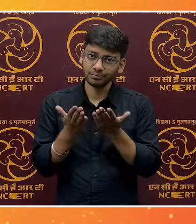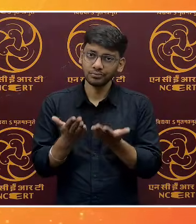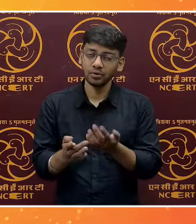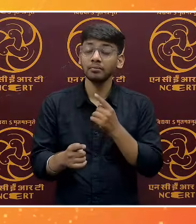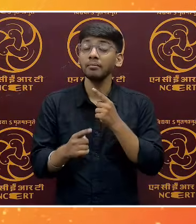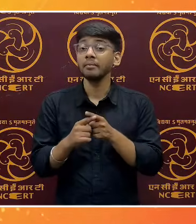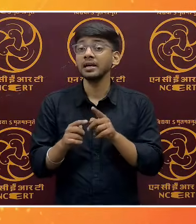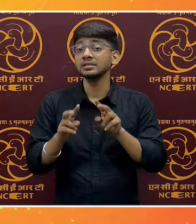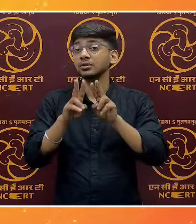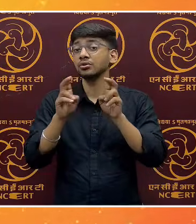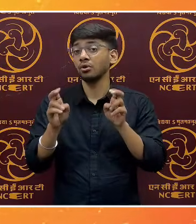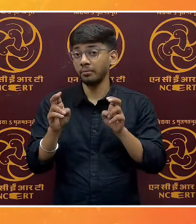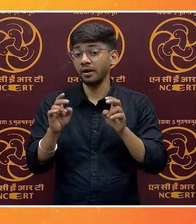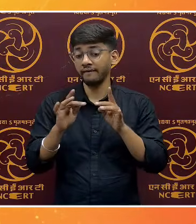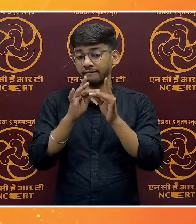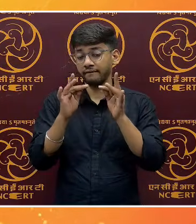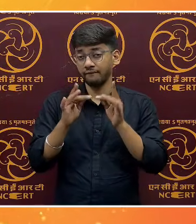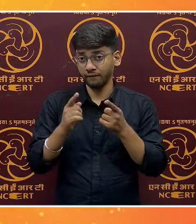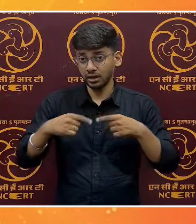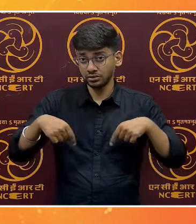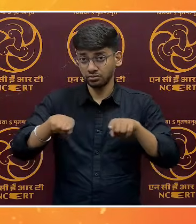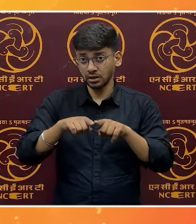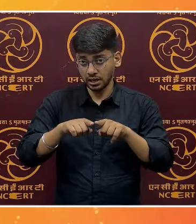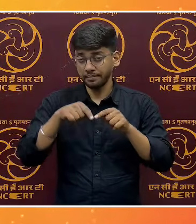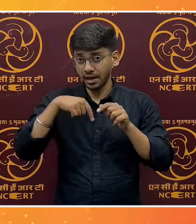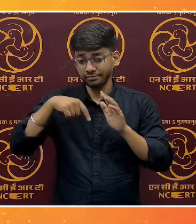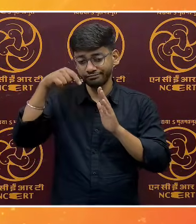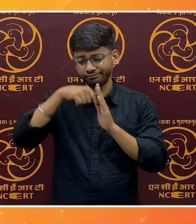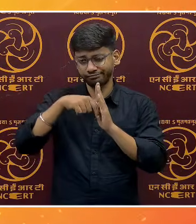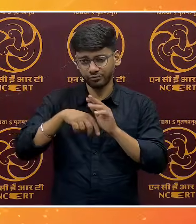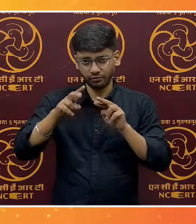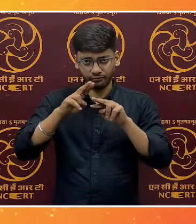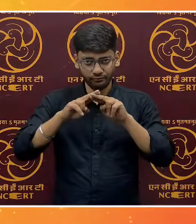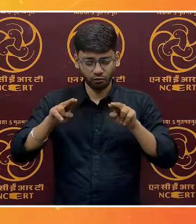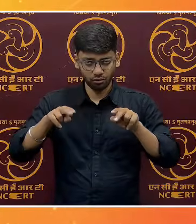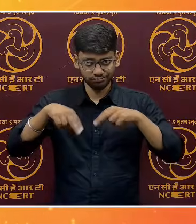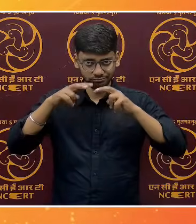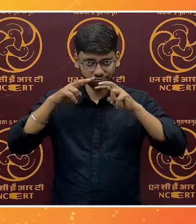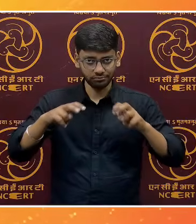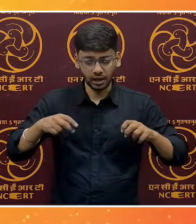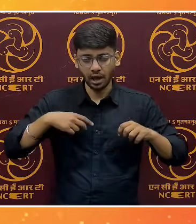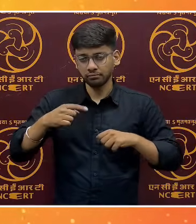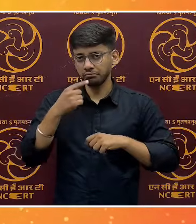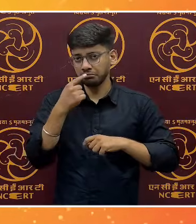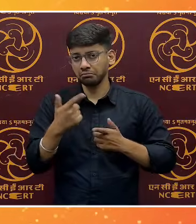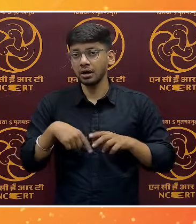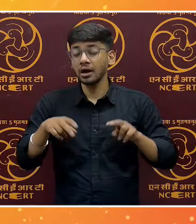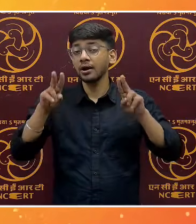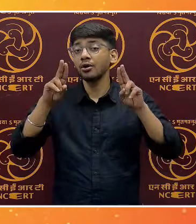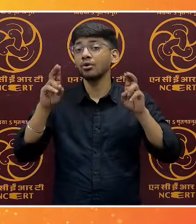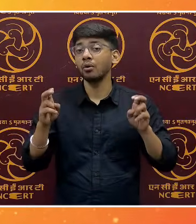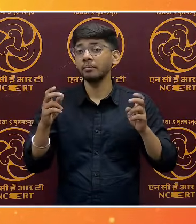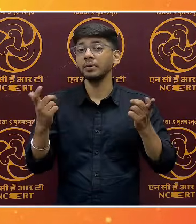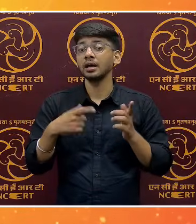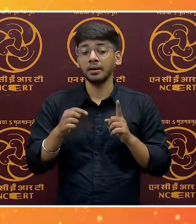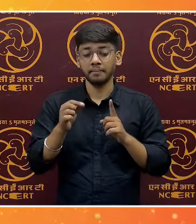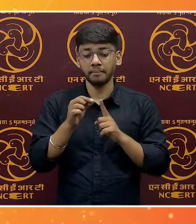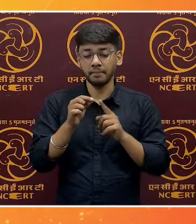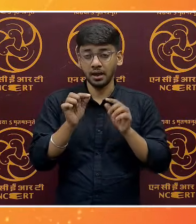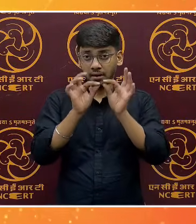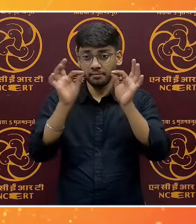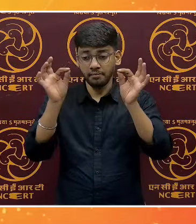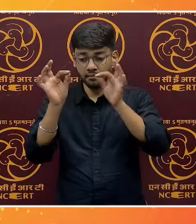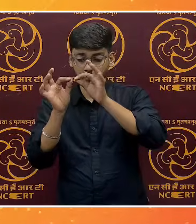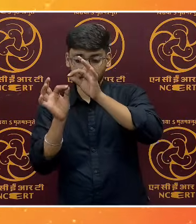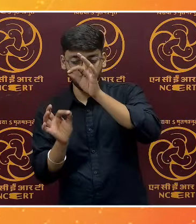the virtual lab content. So we have to explore here. Now we can say the topic is under perimeter of